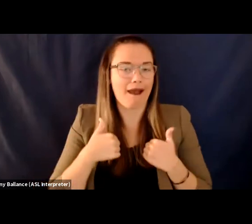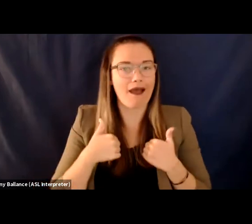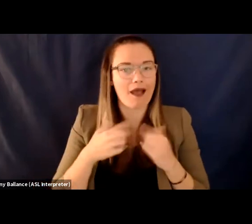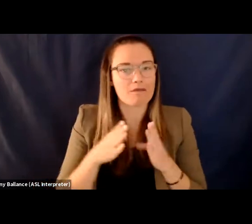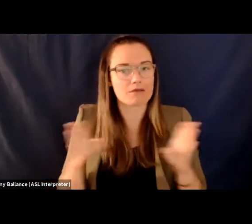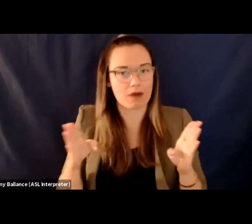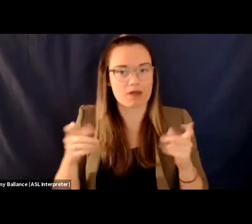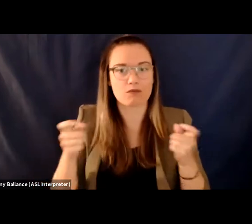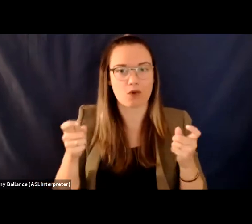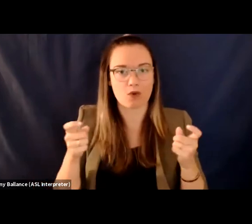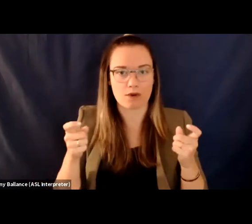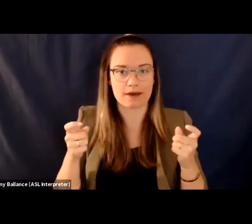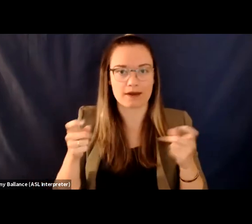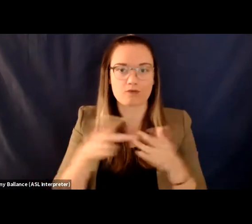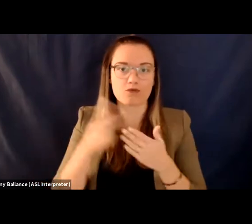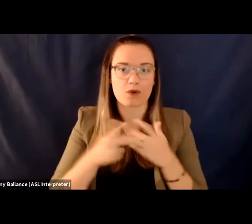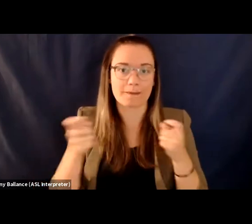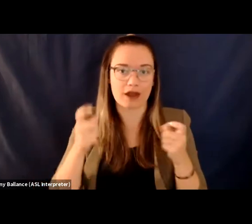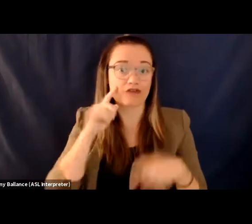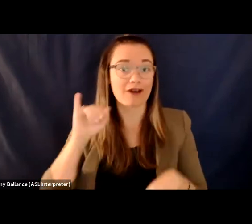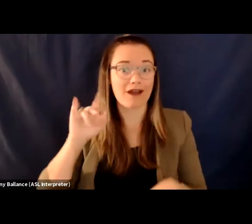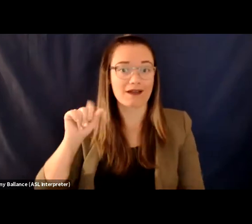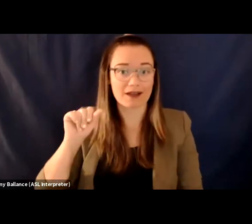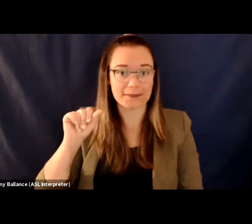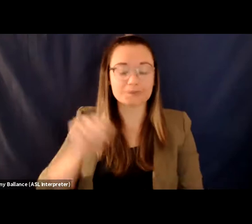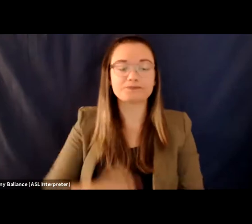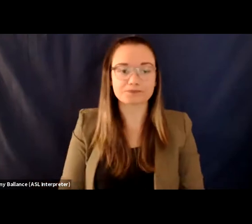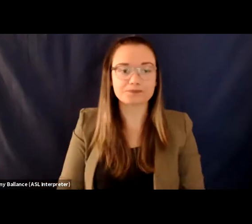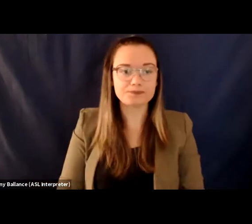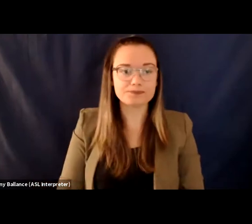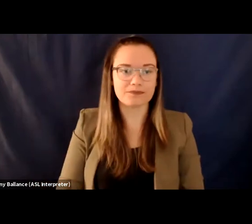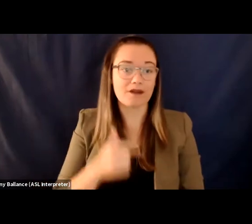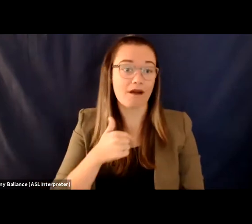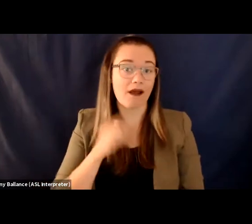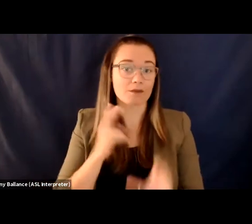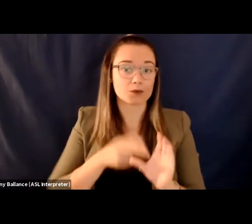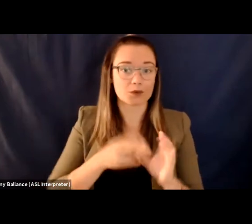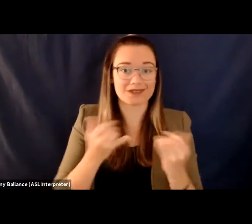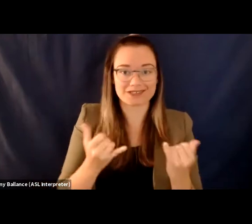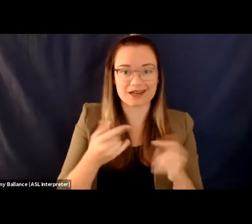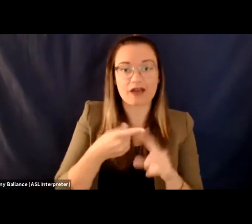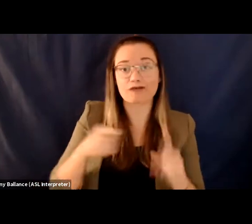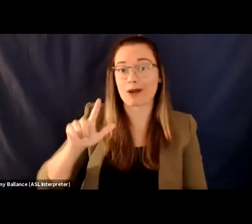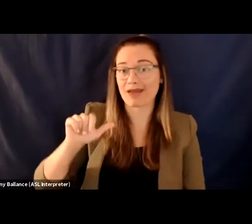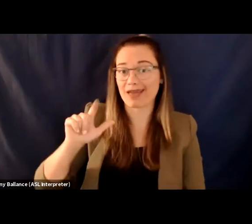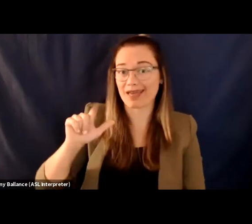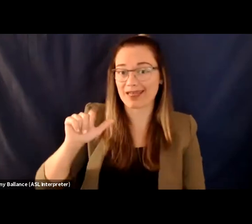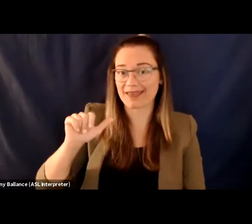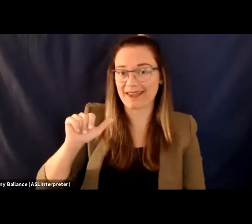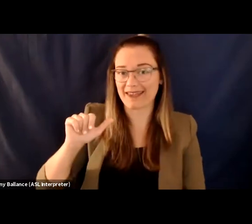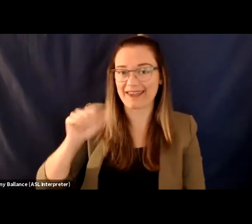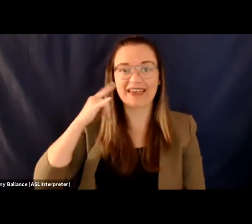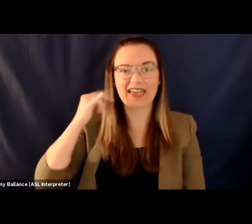Manager at IDA, and I'm joining you today from Los Angeles, which is on the